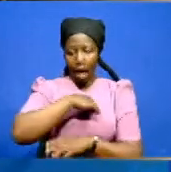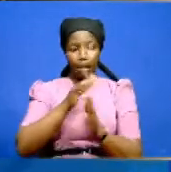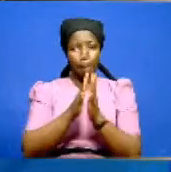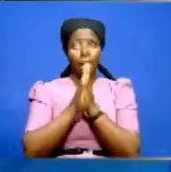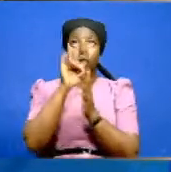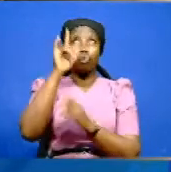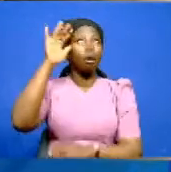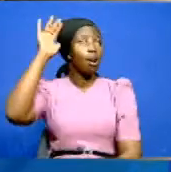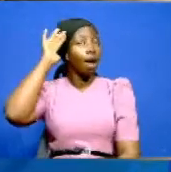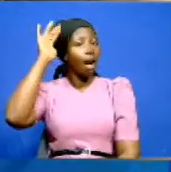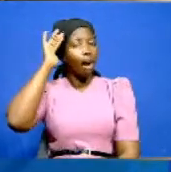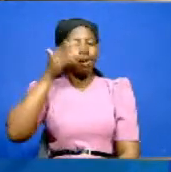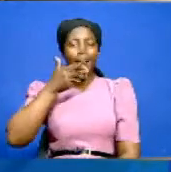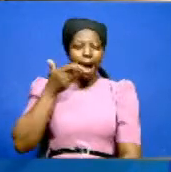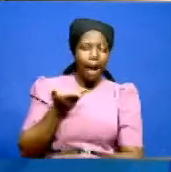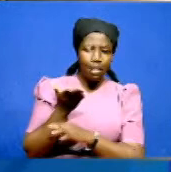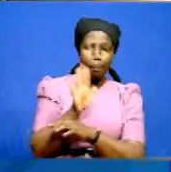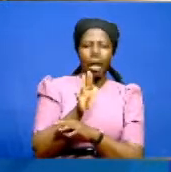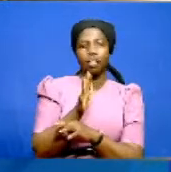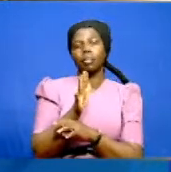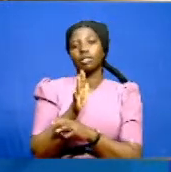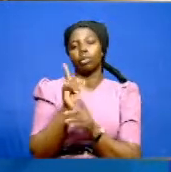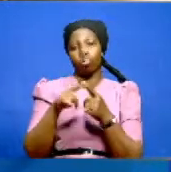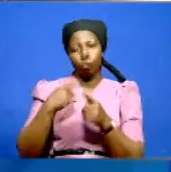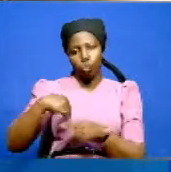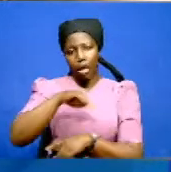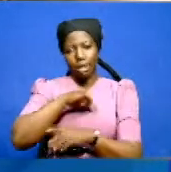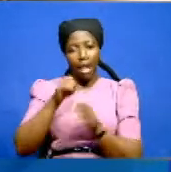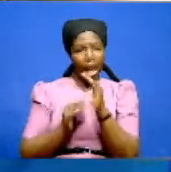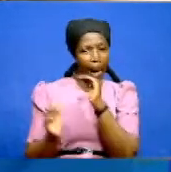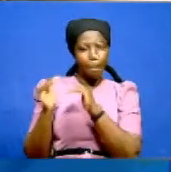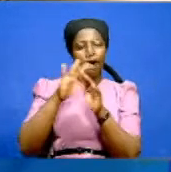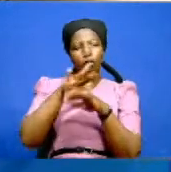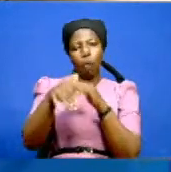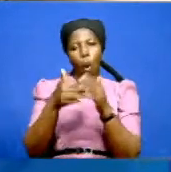and answer us, and above all, may glory and honor be unto